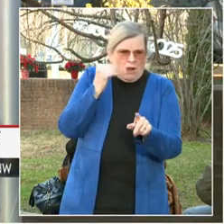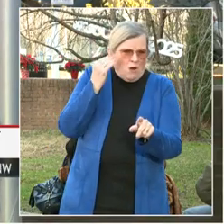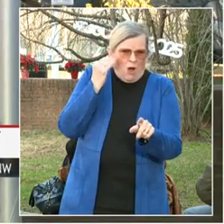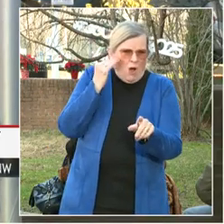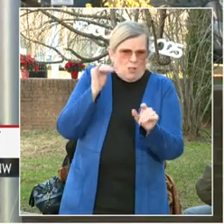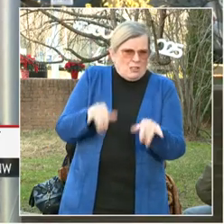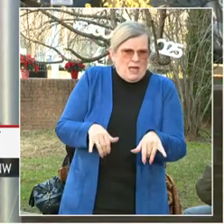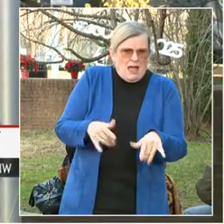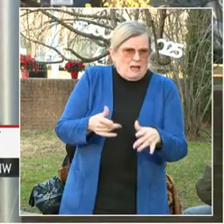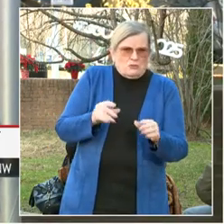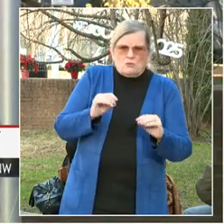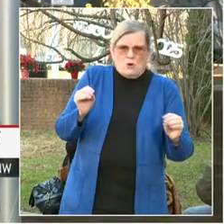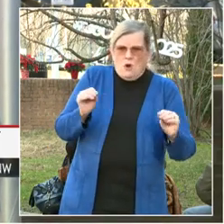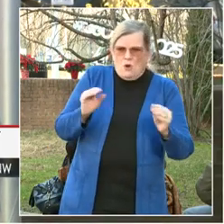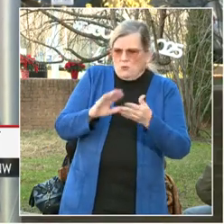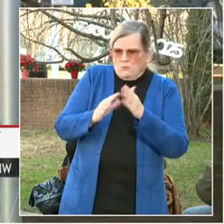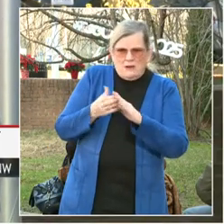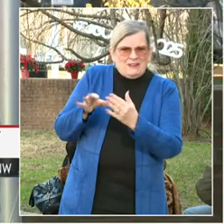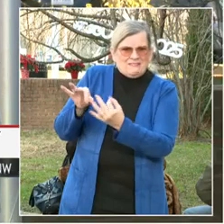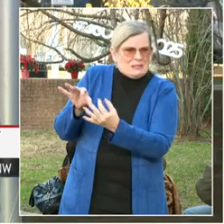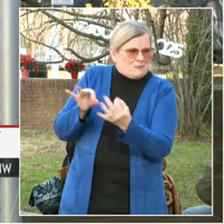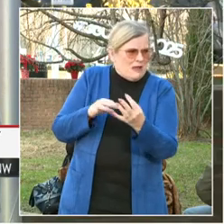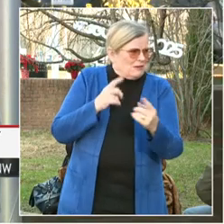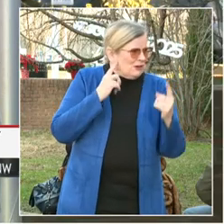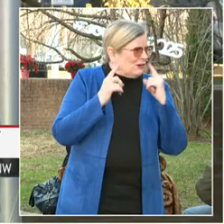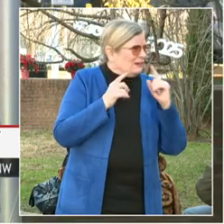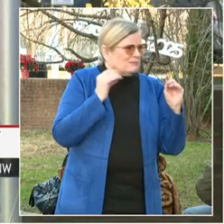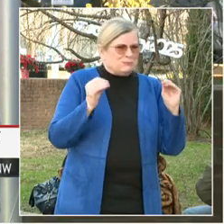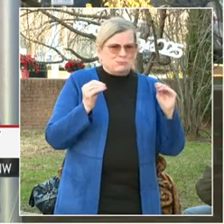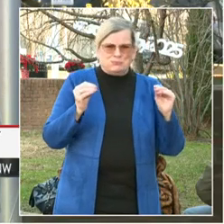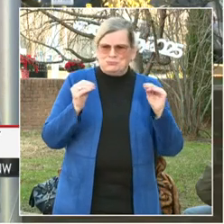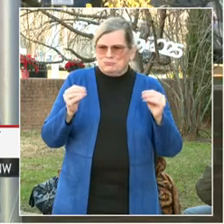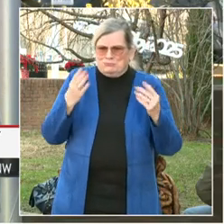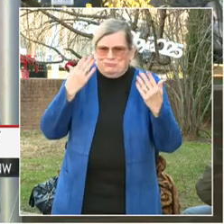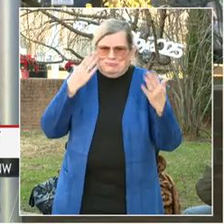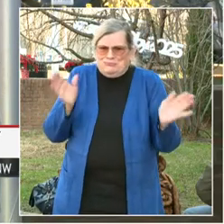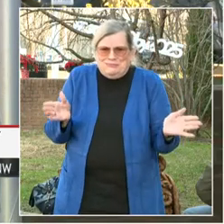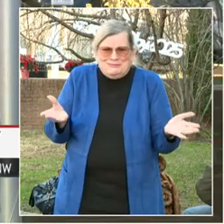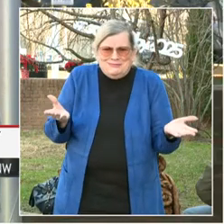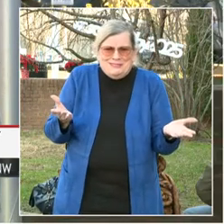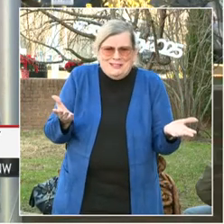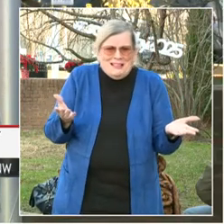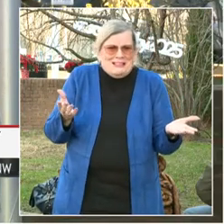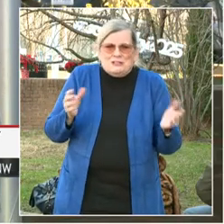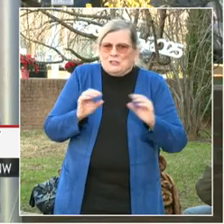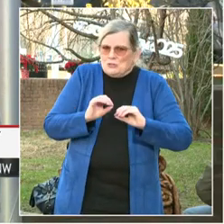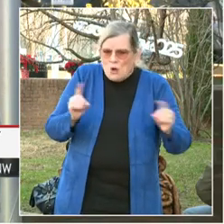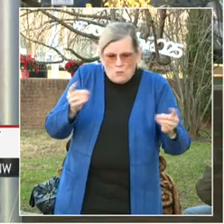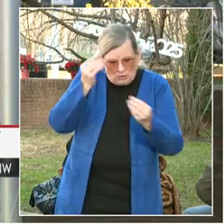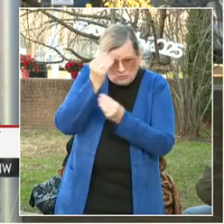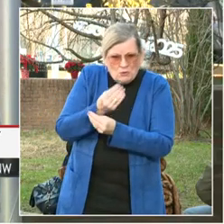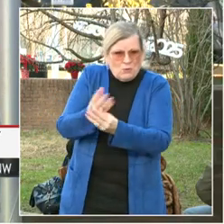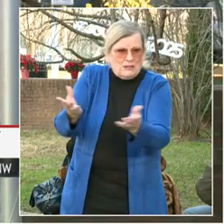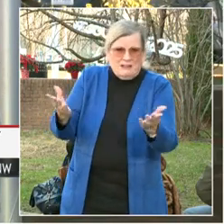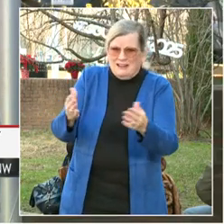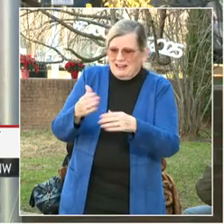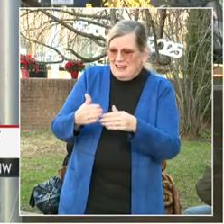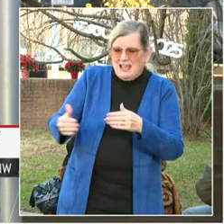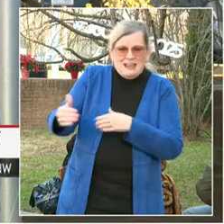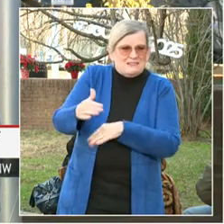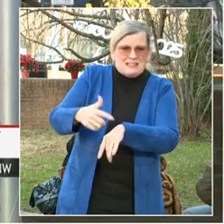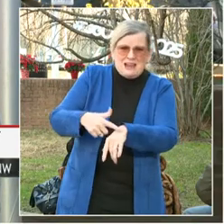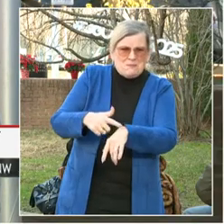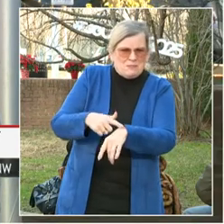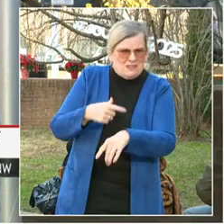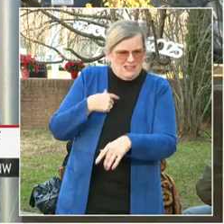community input besides maybe Mr. Speck, but and there wasn't notice, and we are